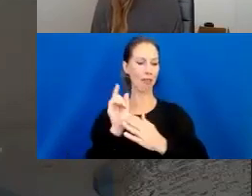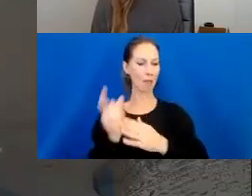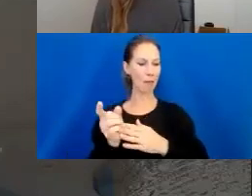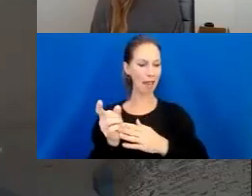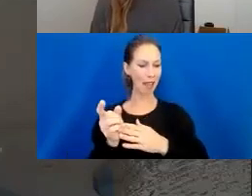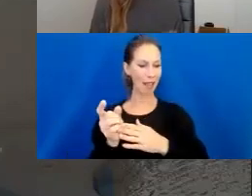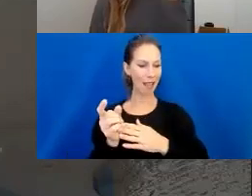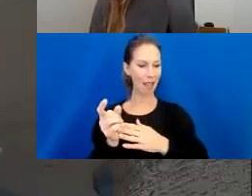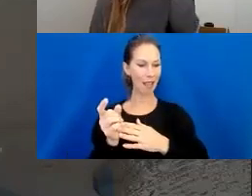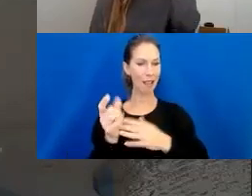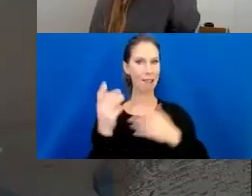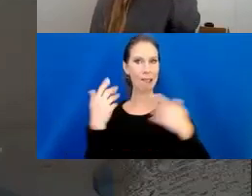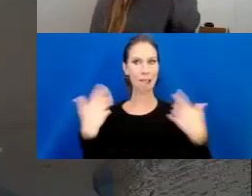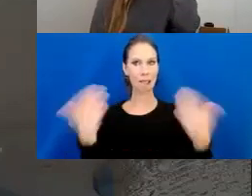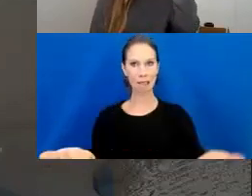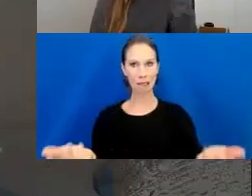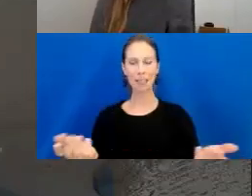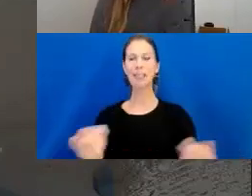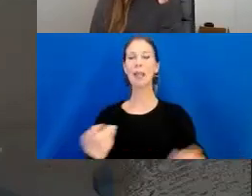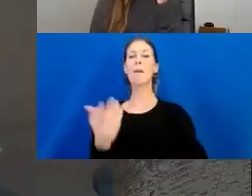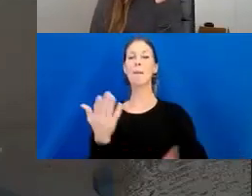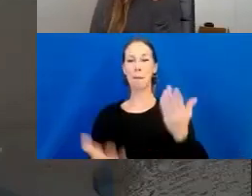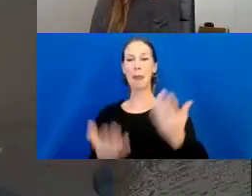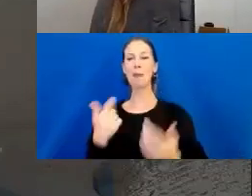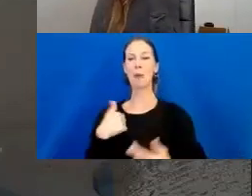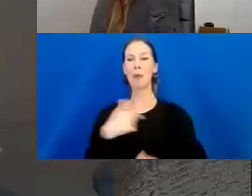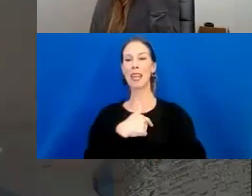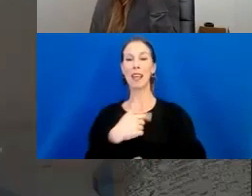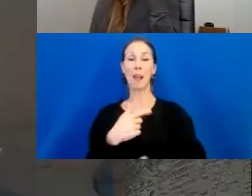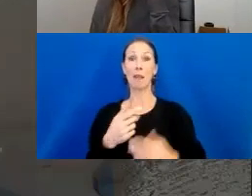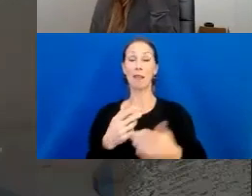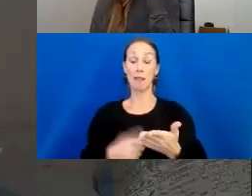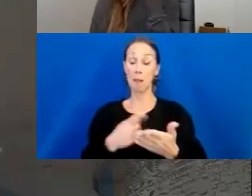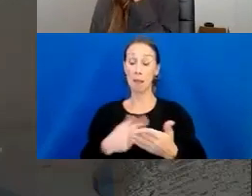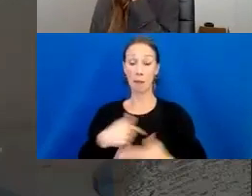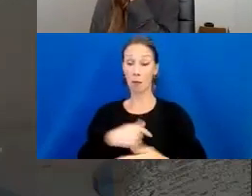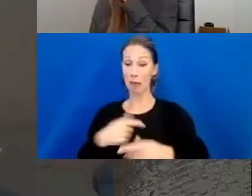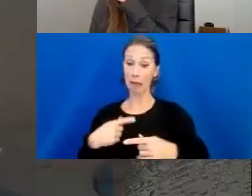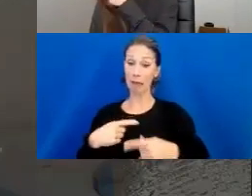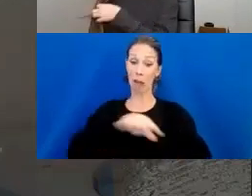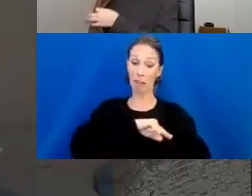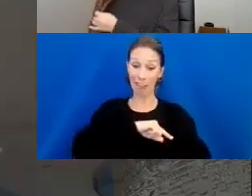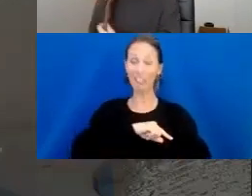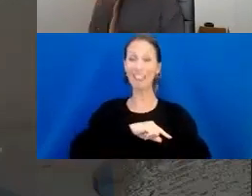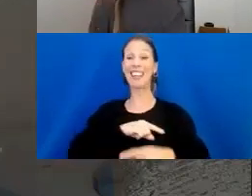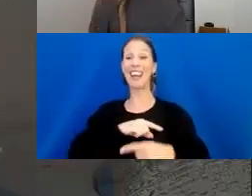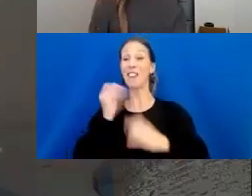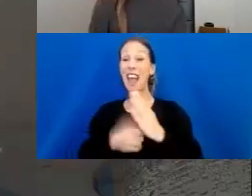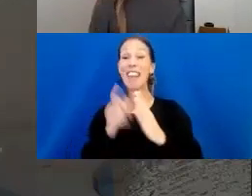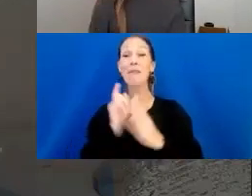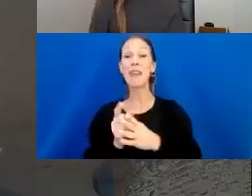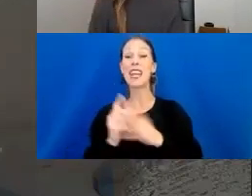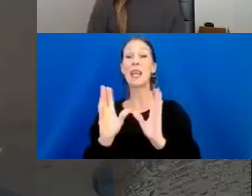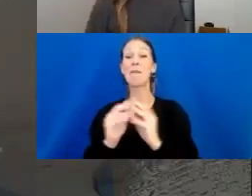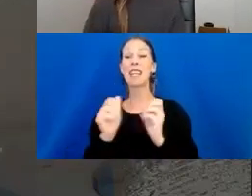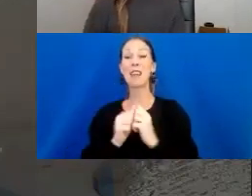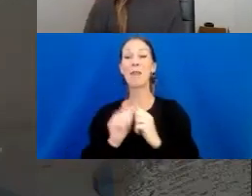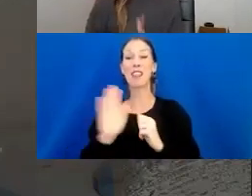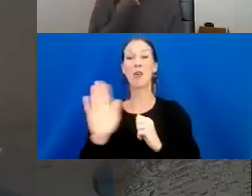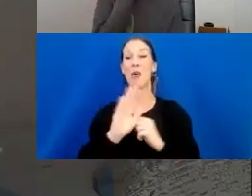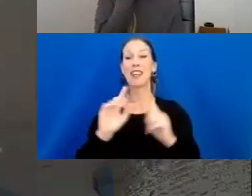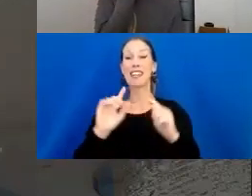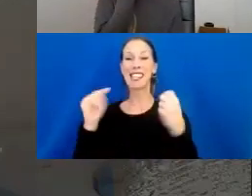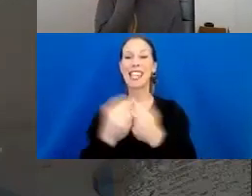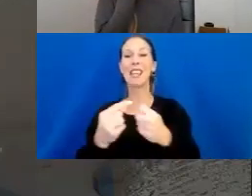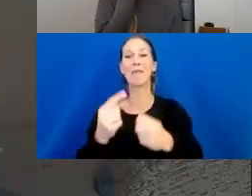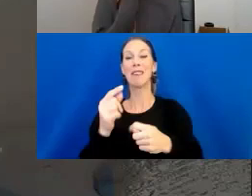that's the, you know, it's just gathering together minutes before and that's when it happens. Don't do it 10 minutes before, because 10 minutes before